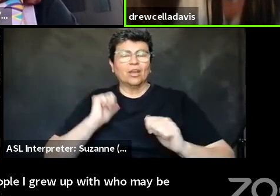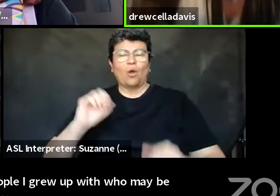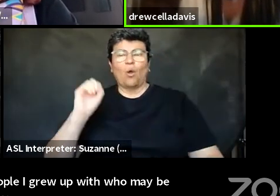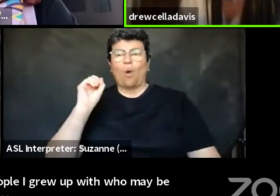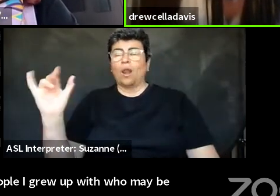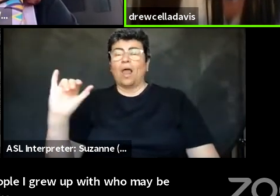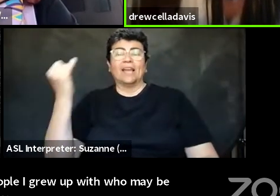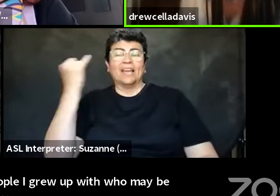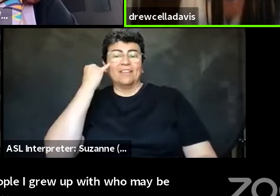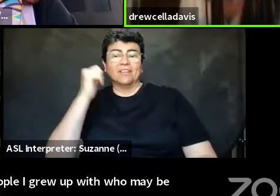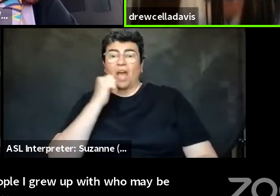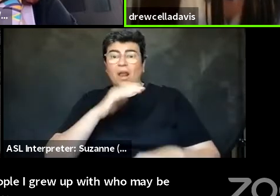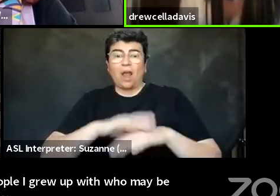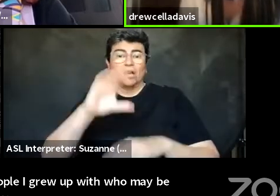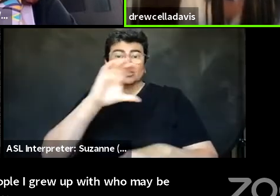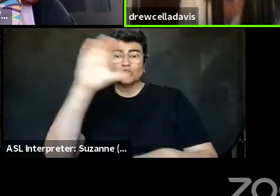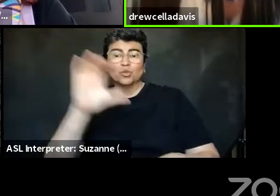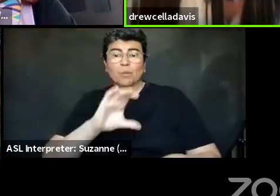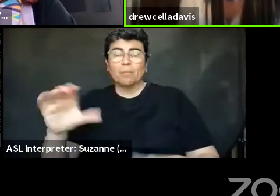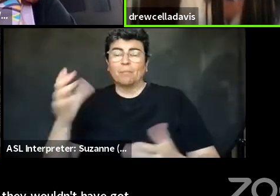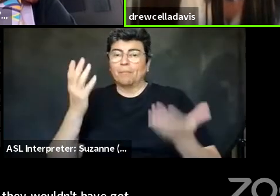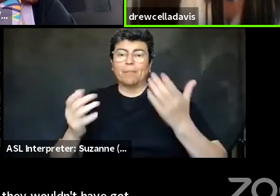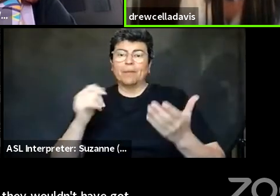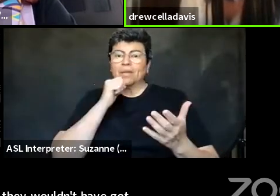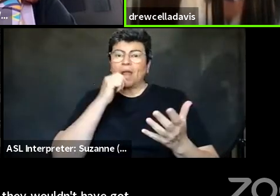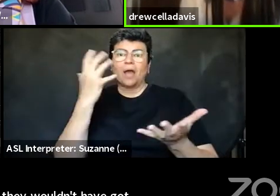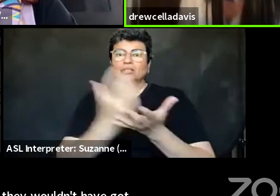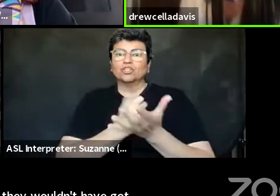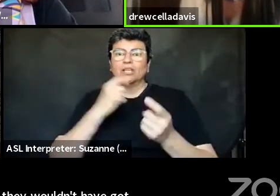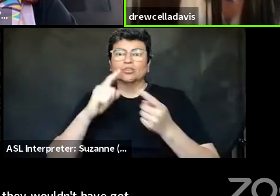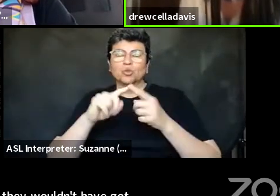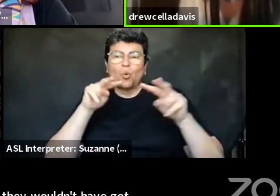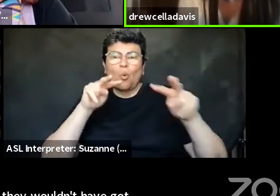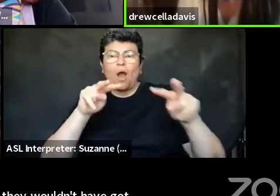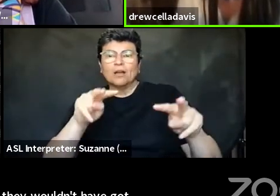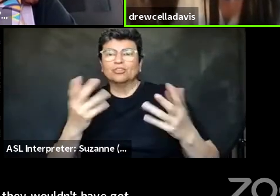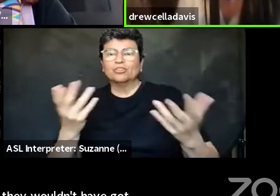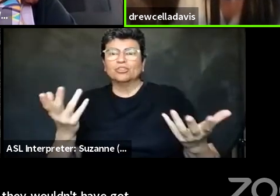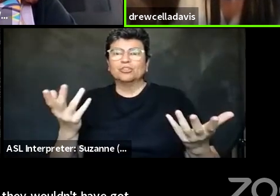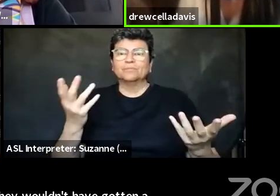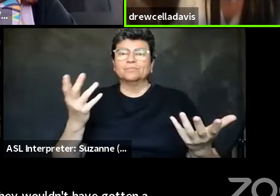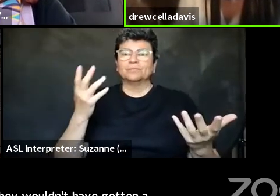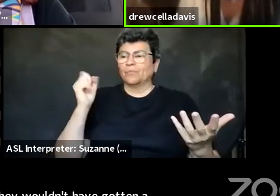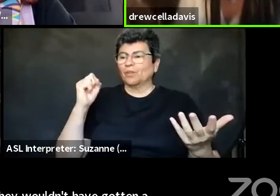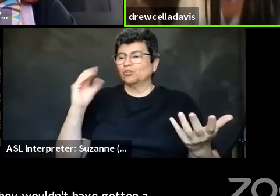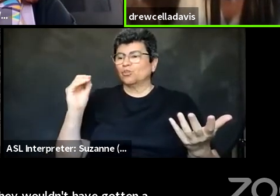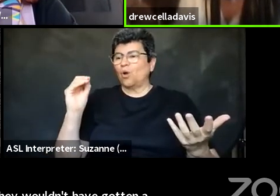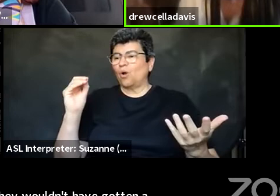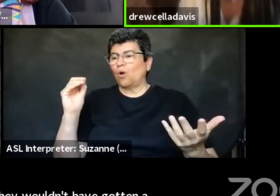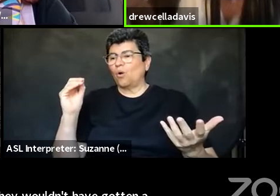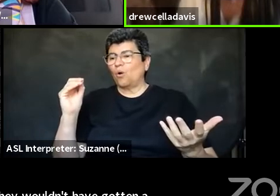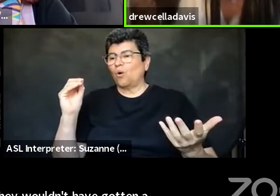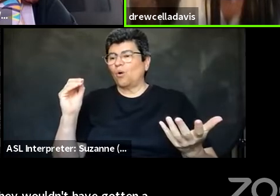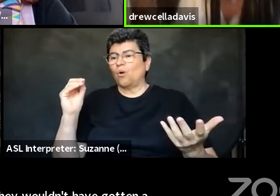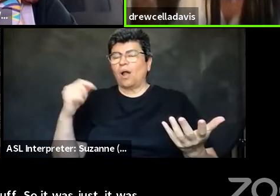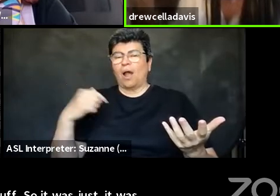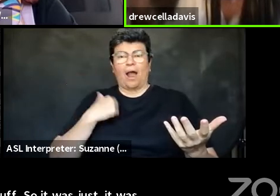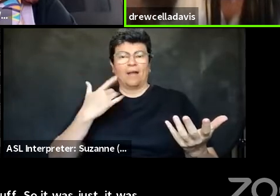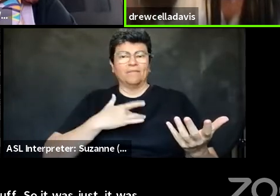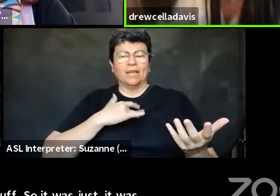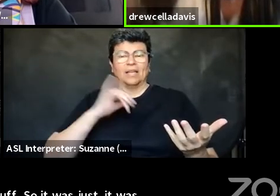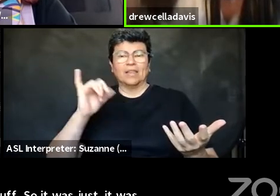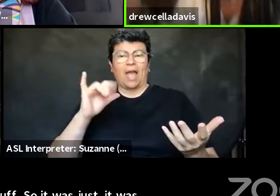if it wasn't on Zoom, maybe they wouldn't have gotten a chance to catch it and stuff. So it was just like, I feel like